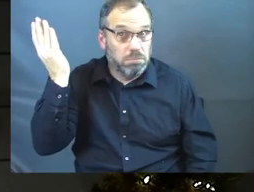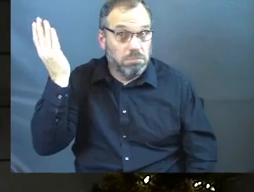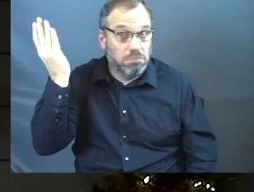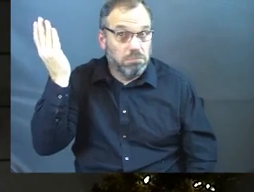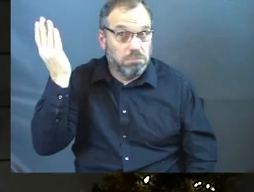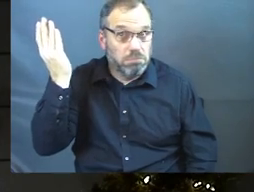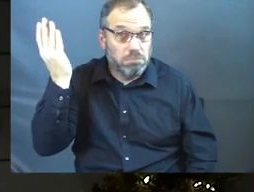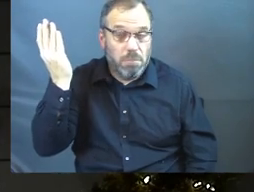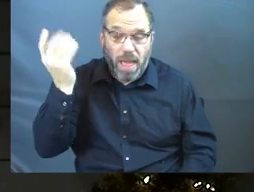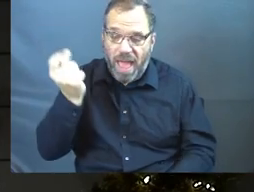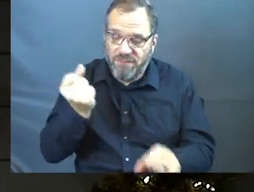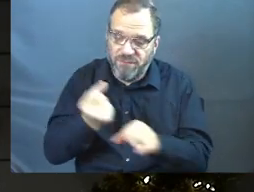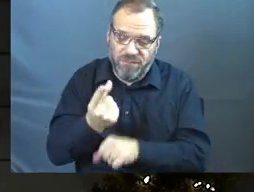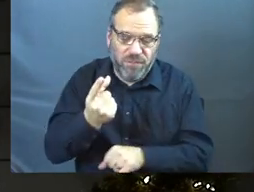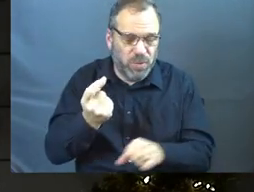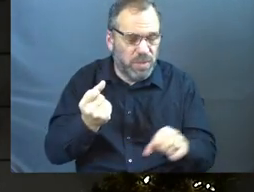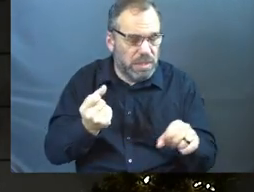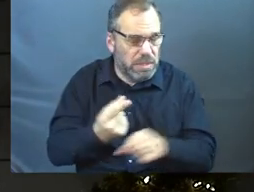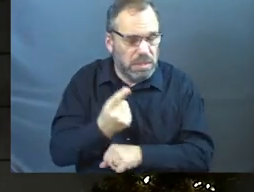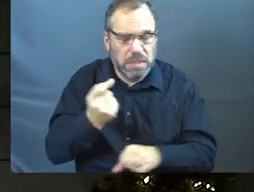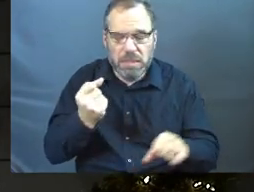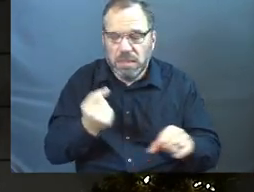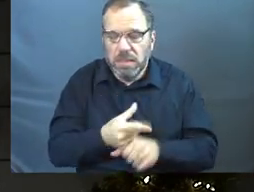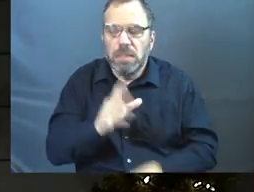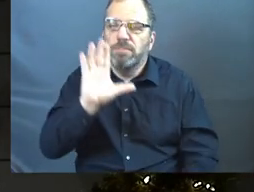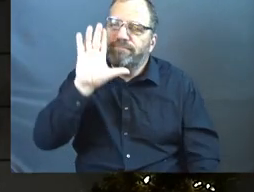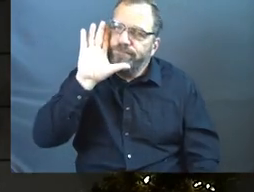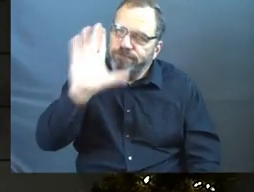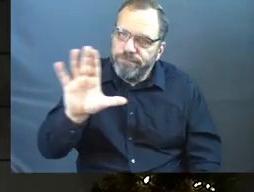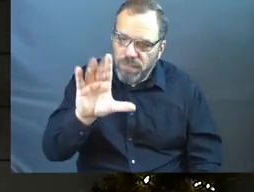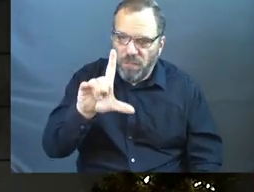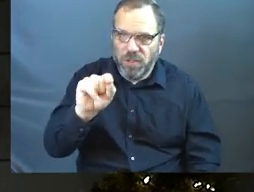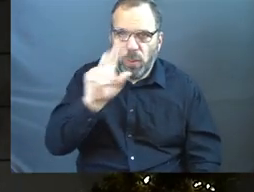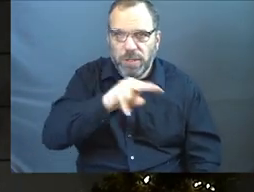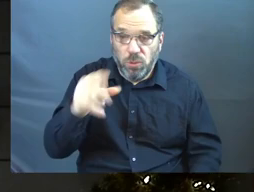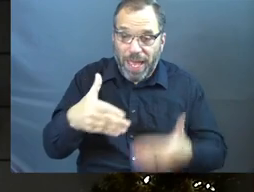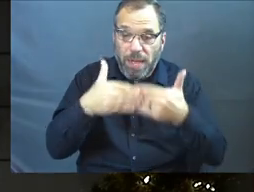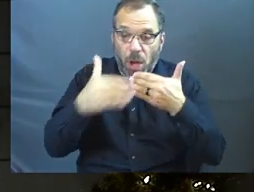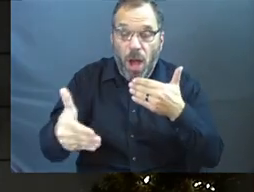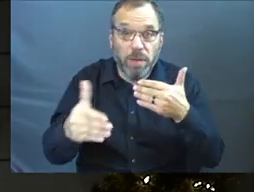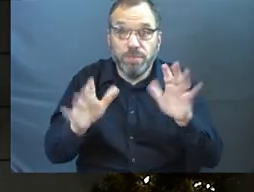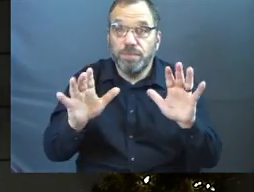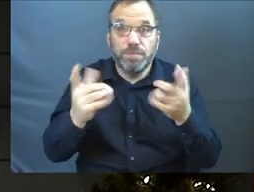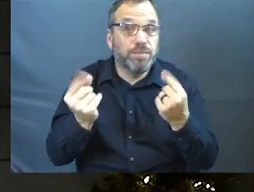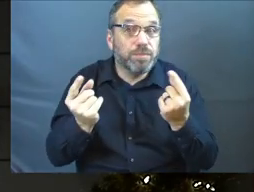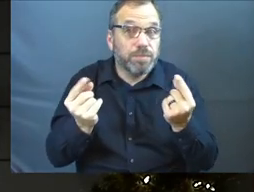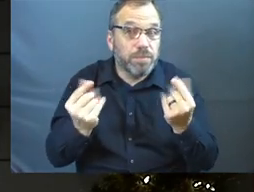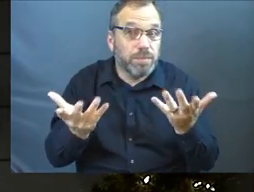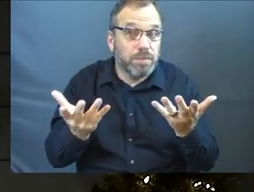We do it all the time. So what we need to do this year and every year after this